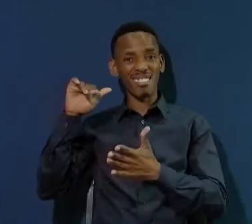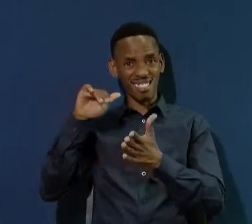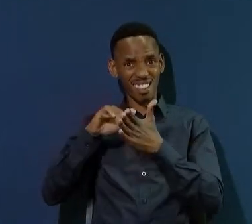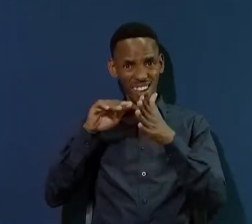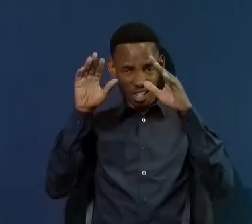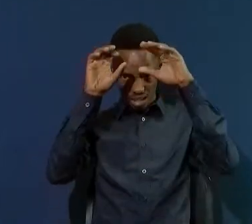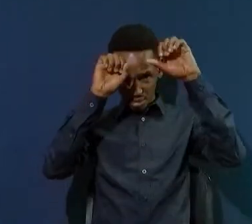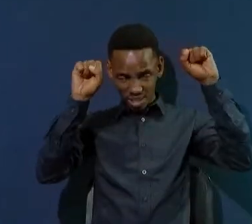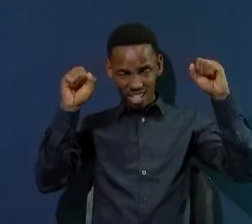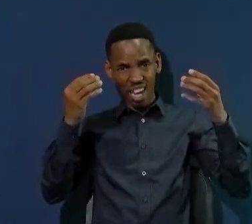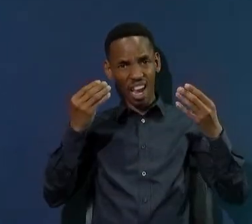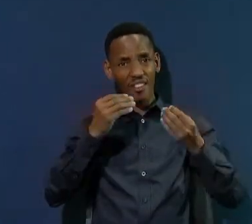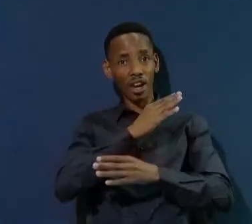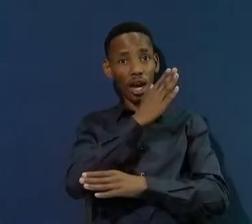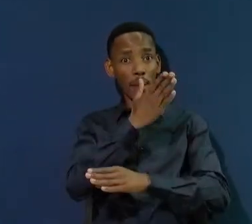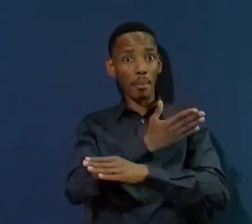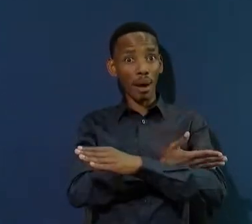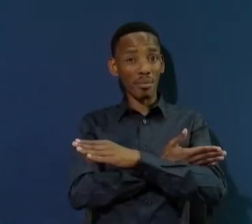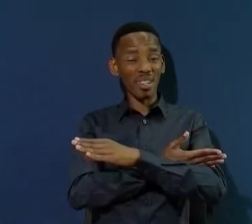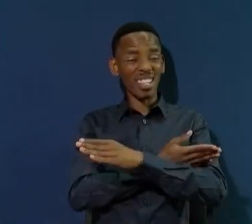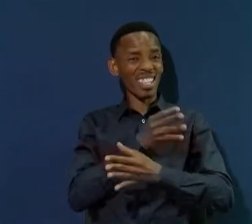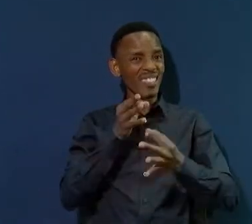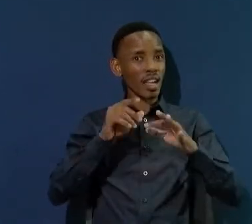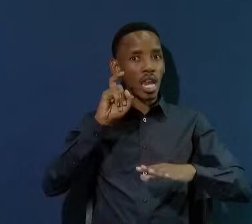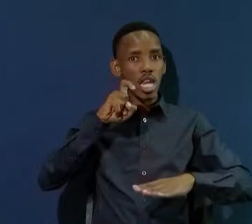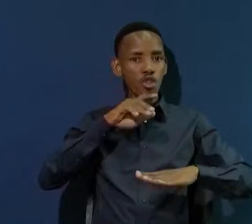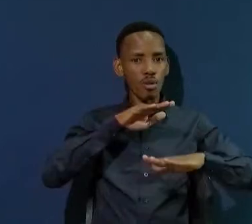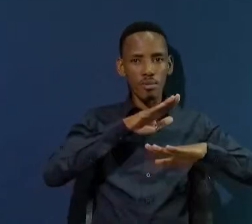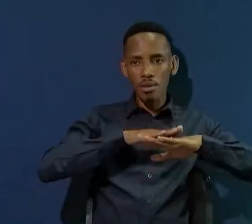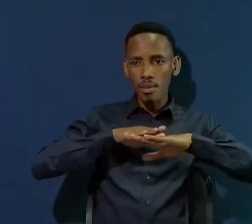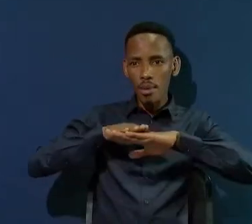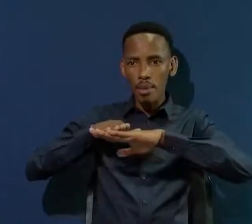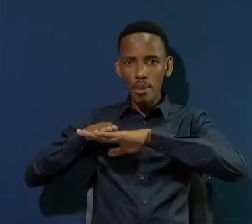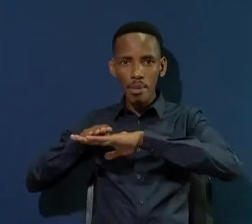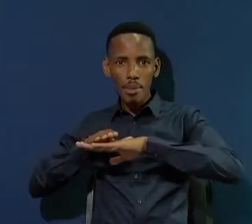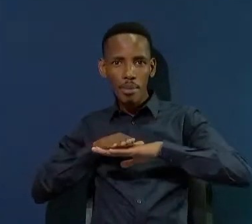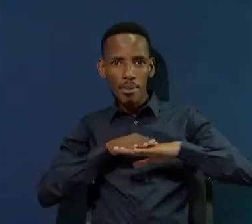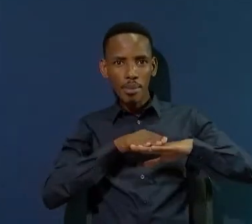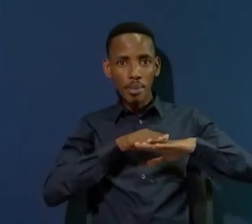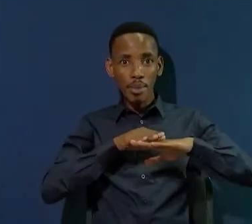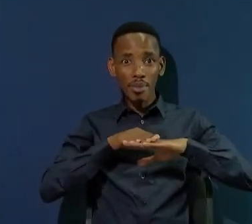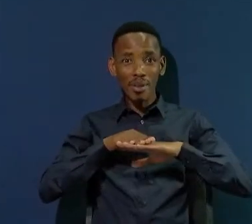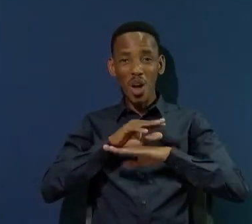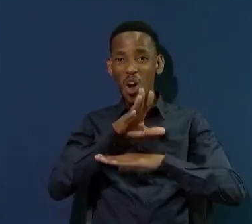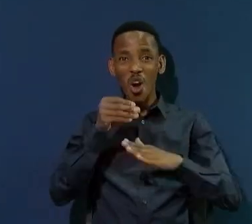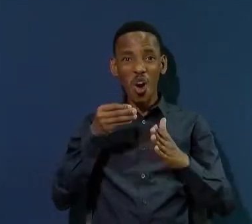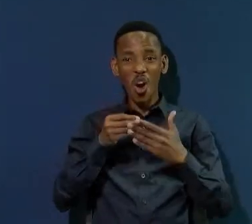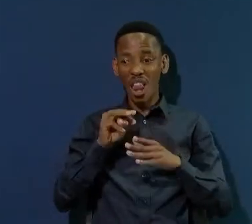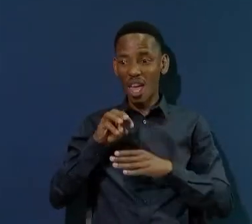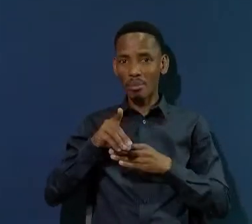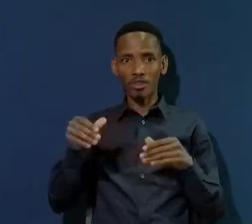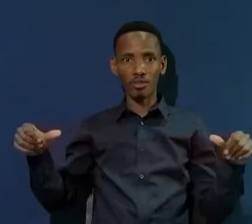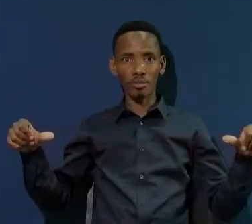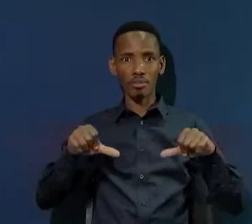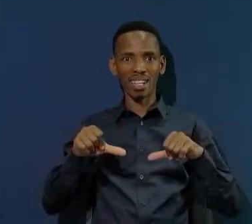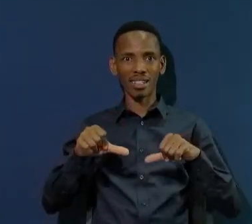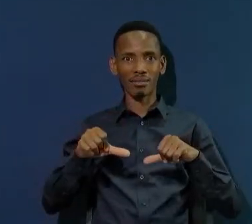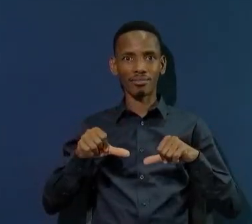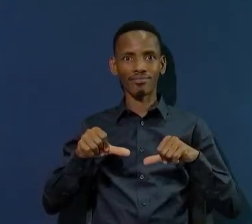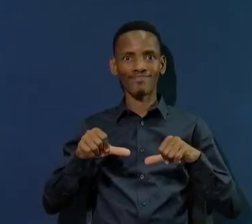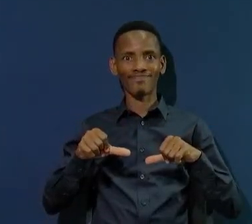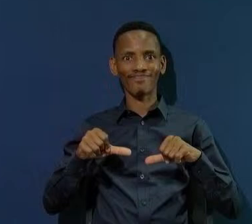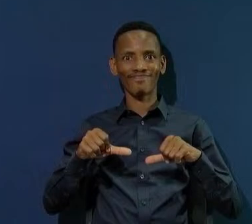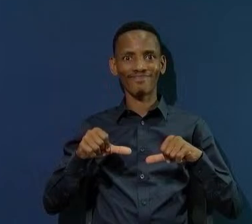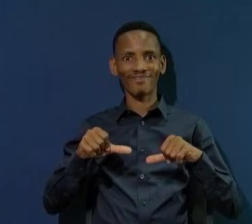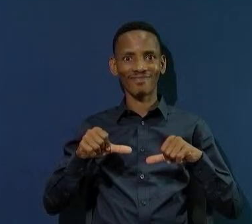ya gore if he has to call anybody, if he has to call parliament to come and have a look at something that is